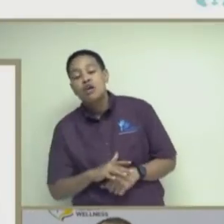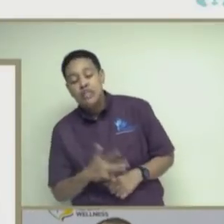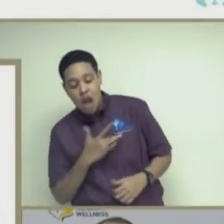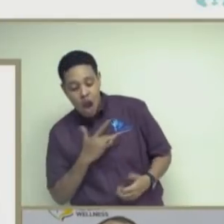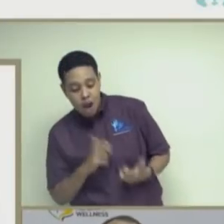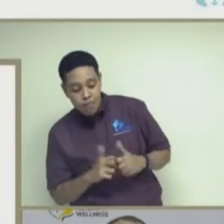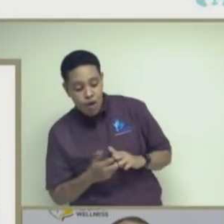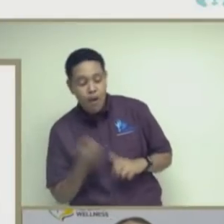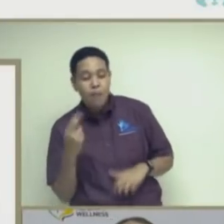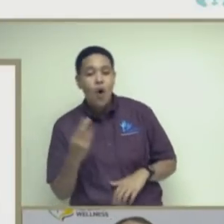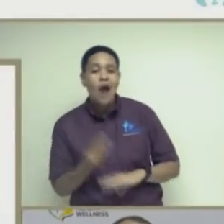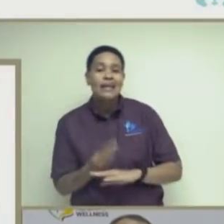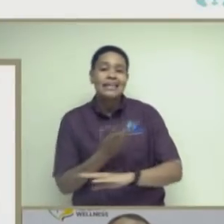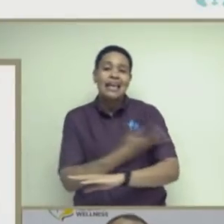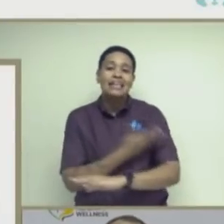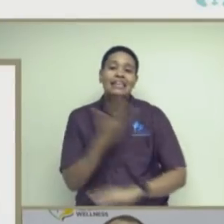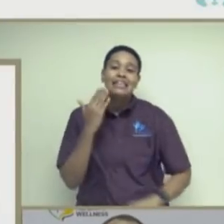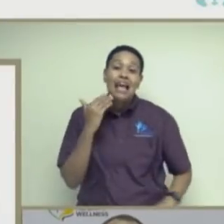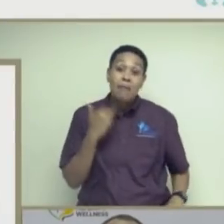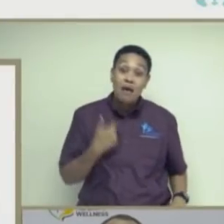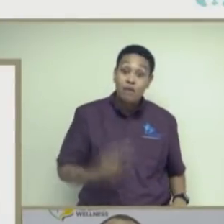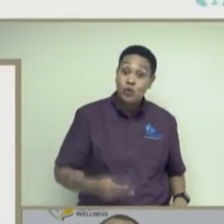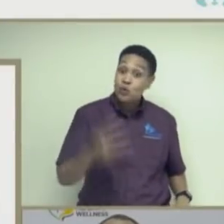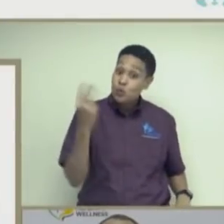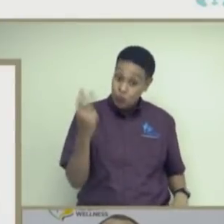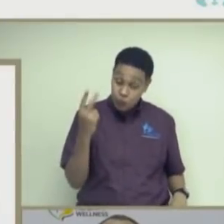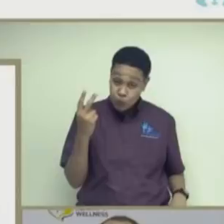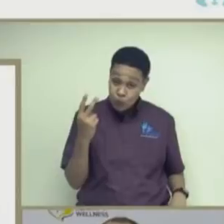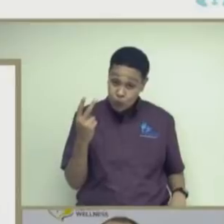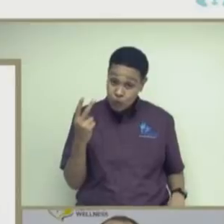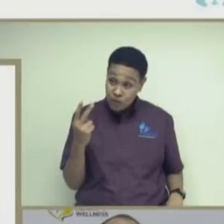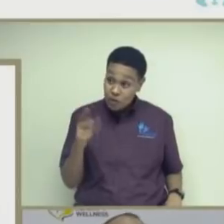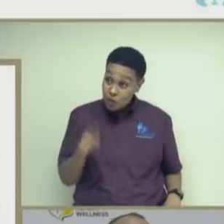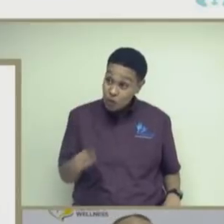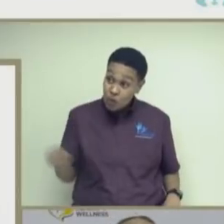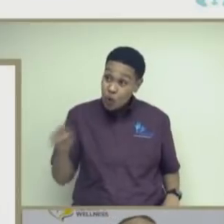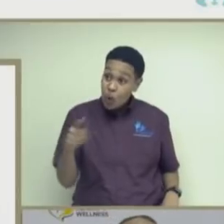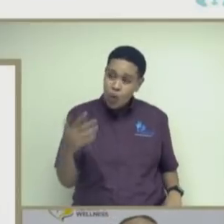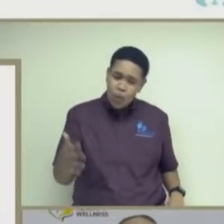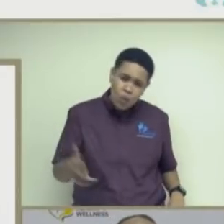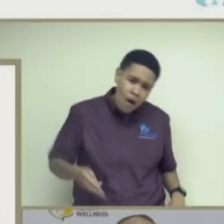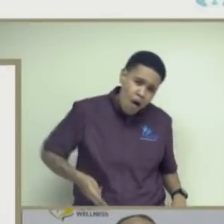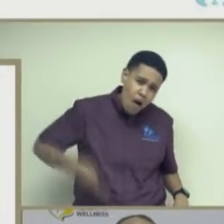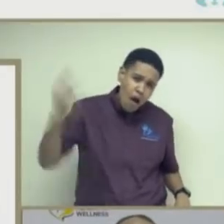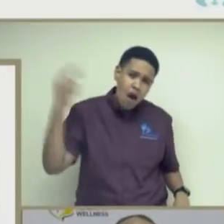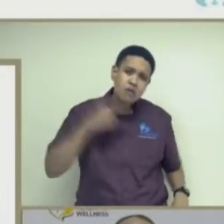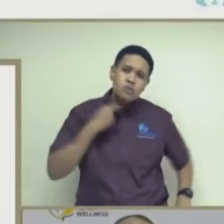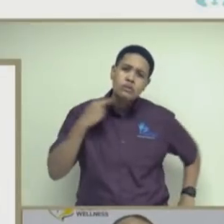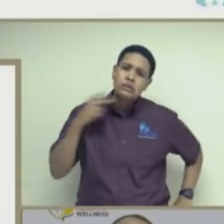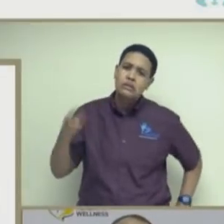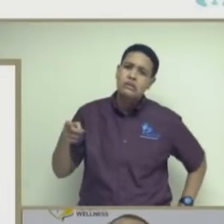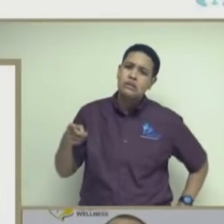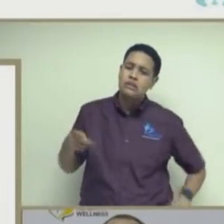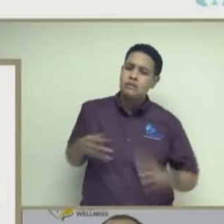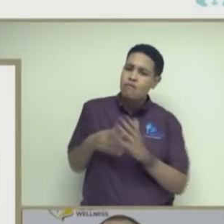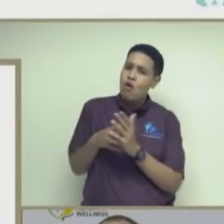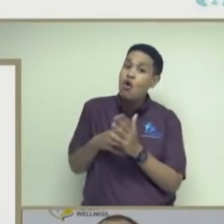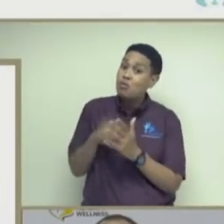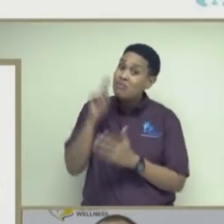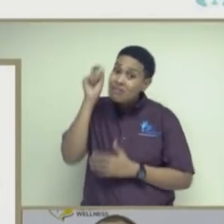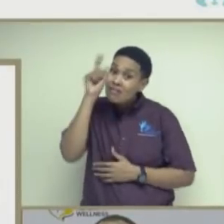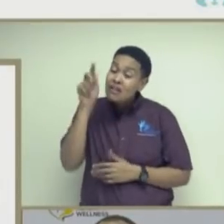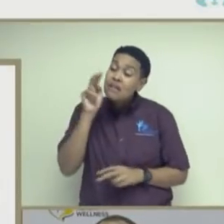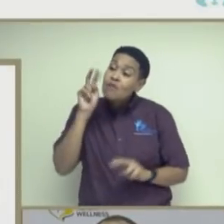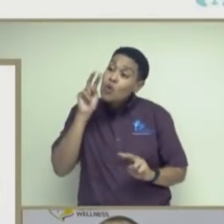or cancer and diabetes, they have 2, those would be quite vulnerable too. And in a sense, if